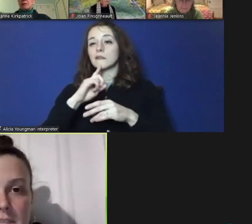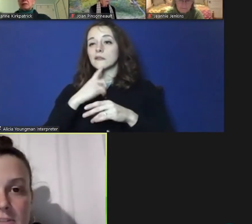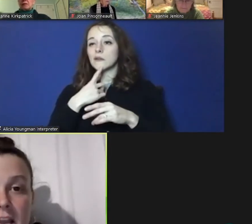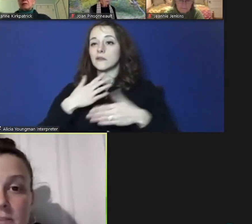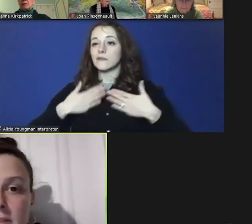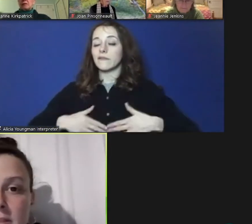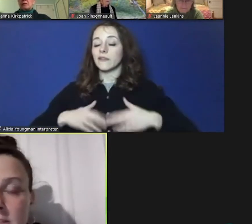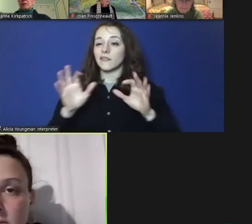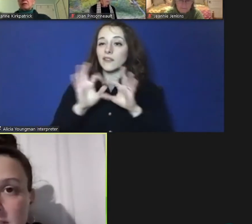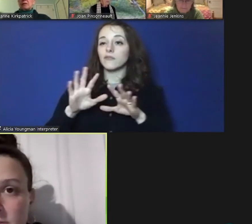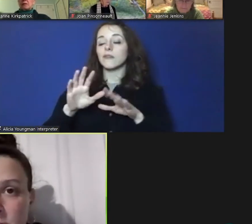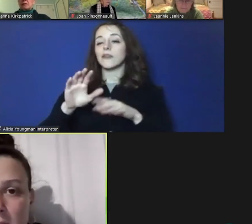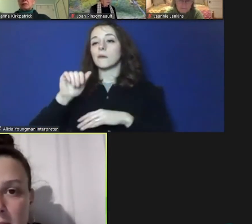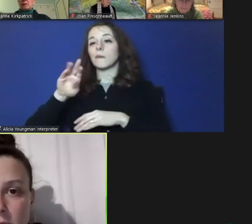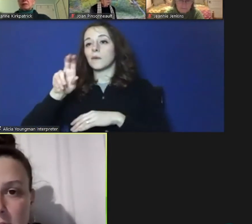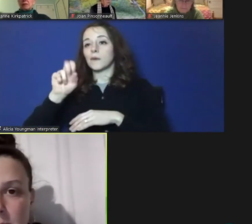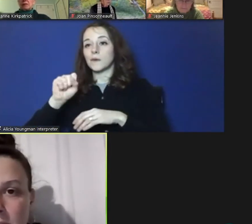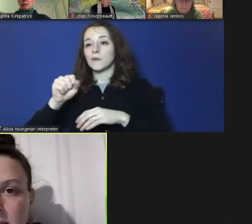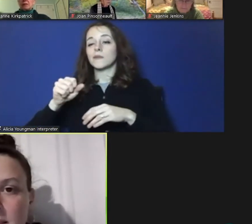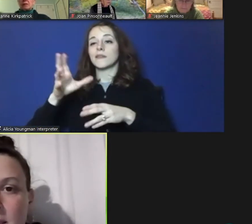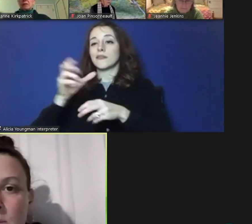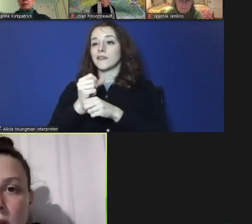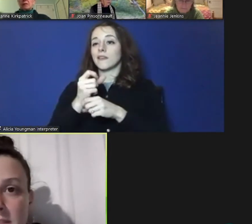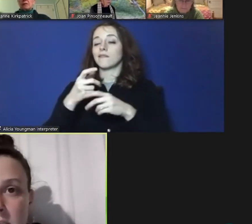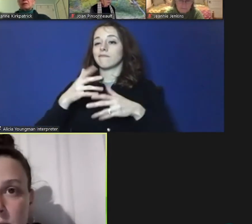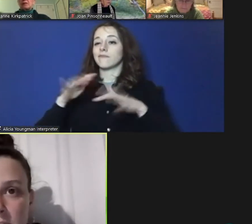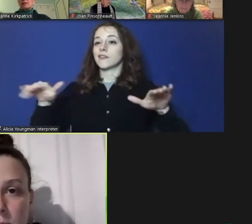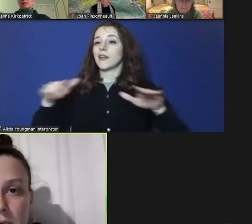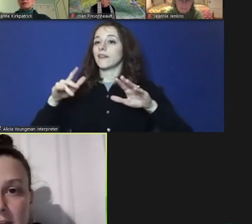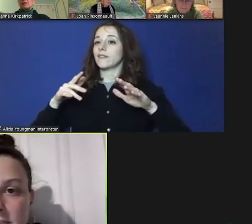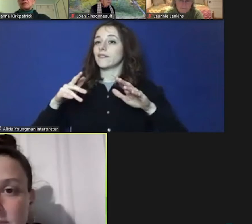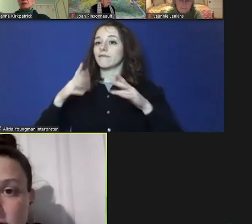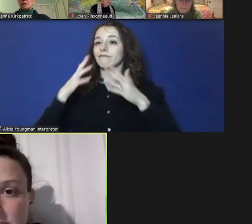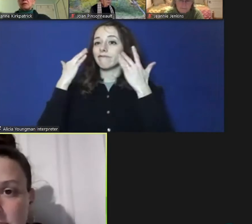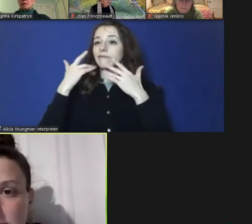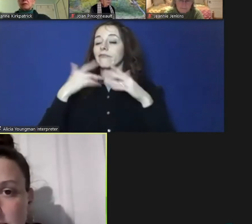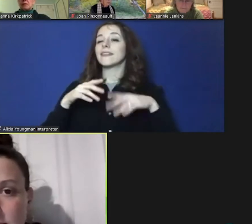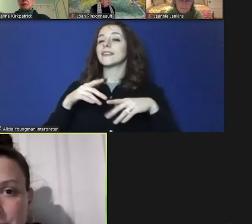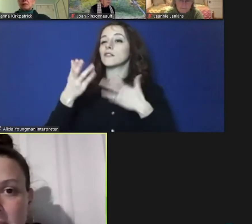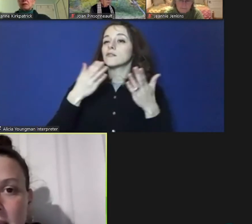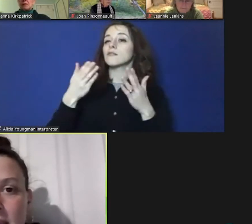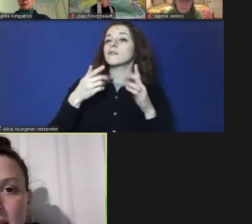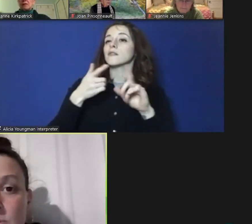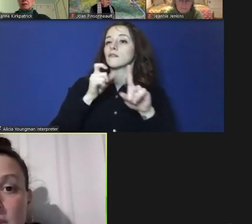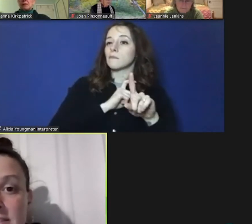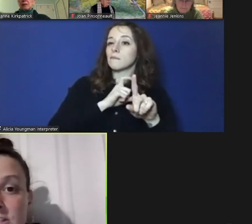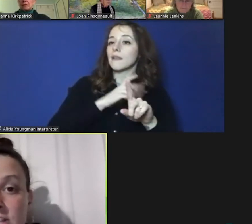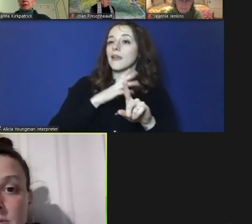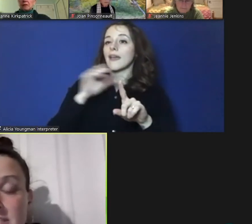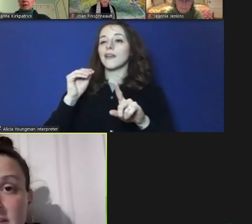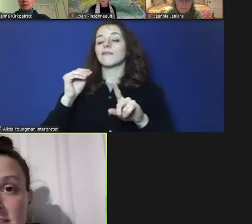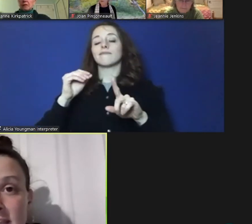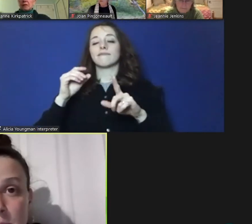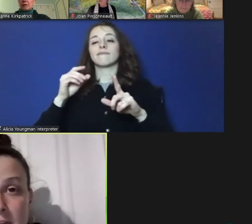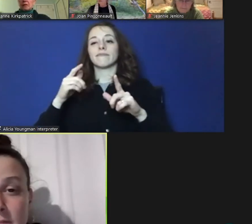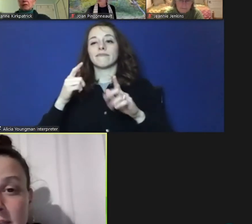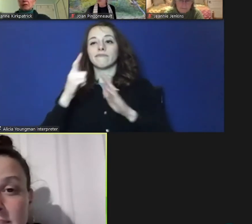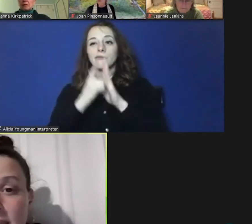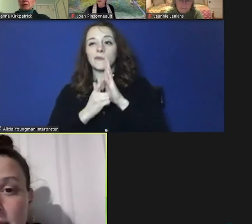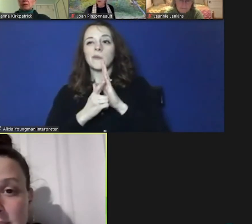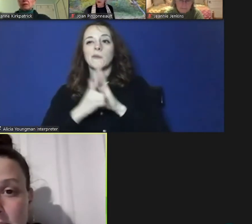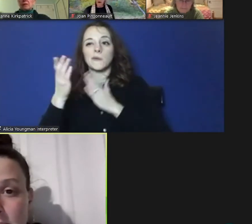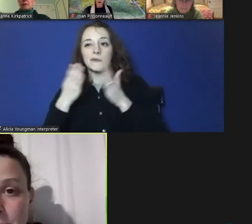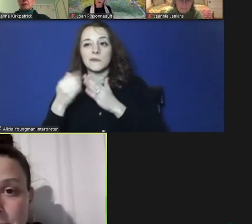cases receive child-friendly services from law enforcement, prosecution, and protective services, as well as the child receiving